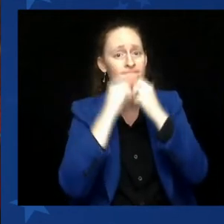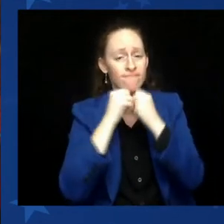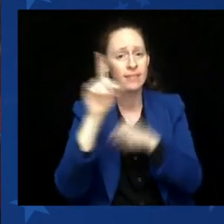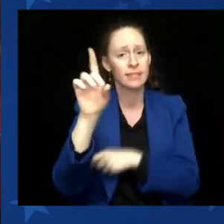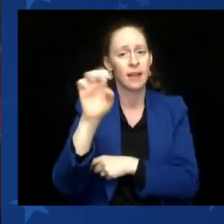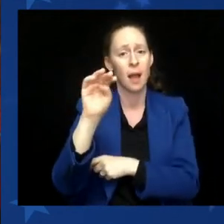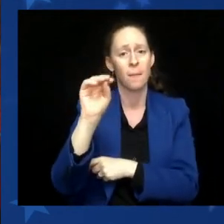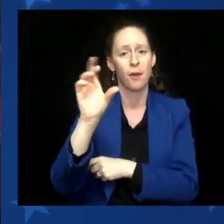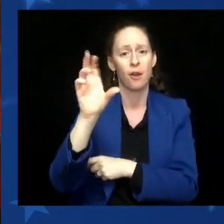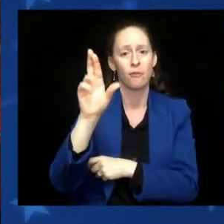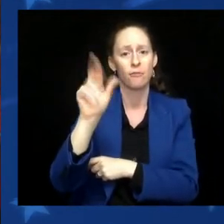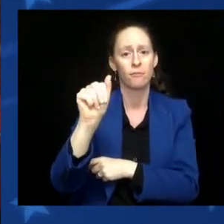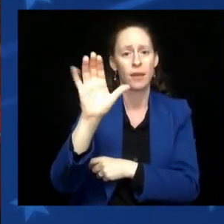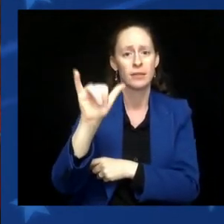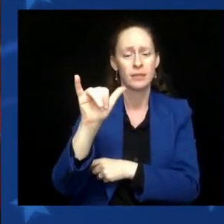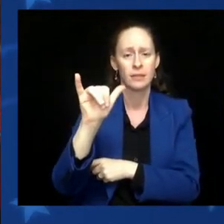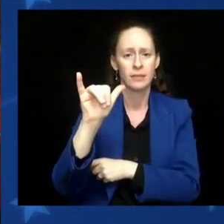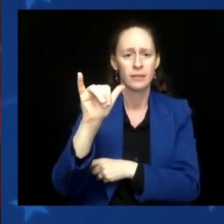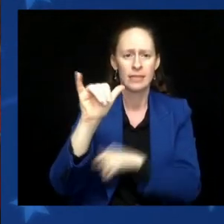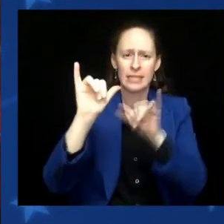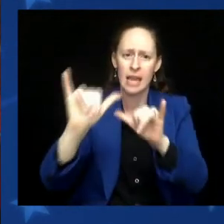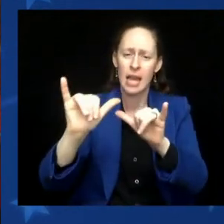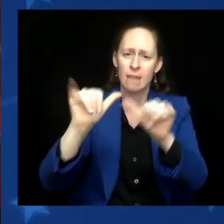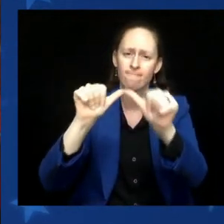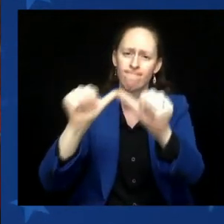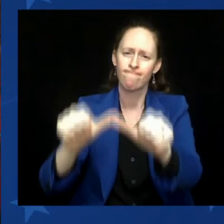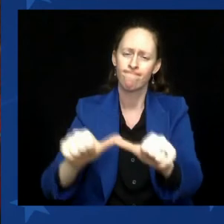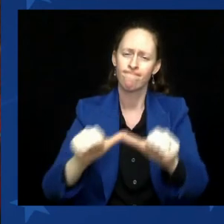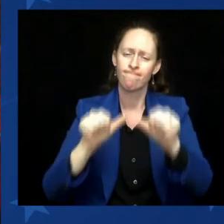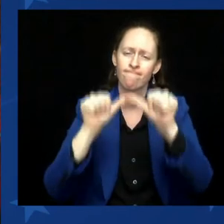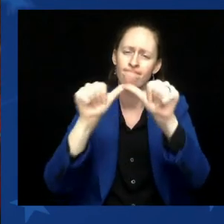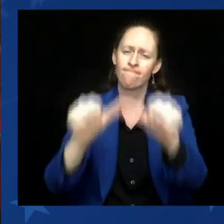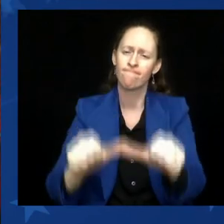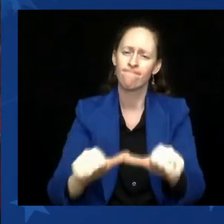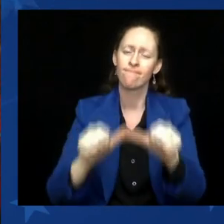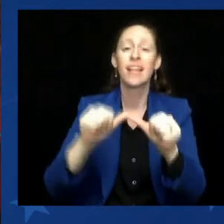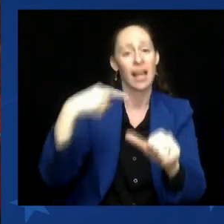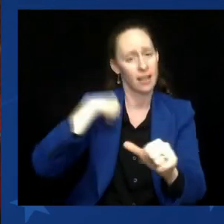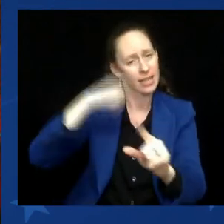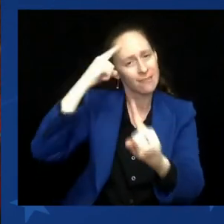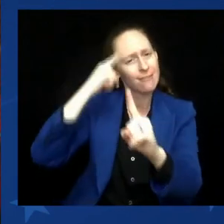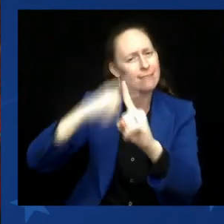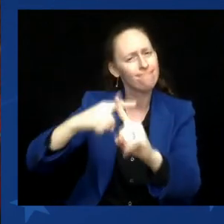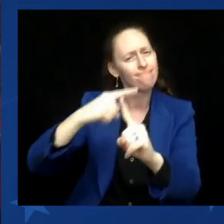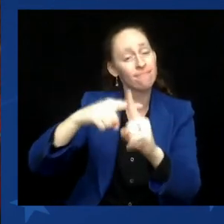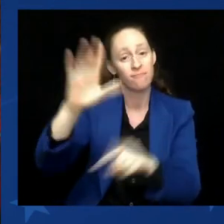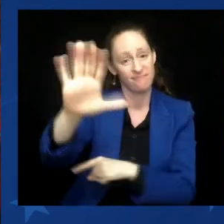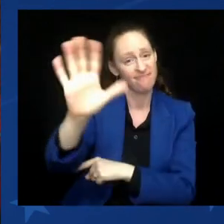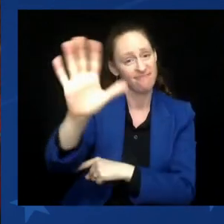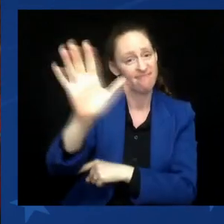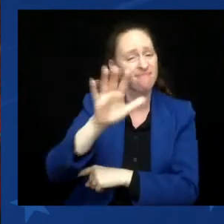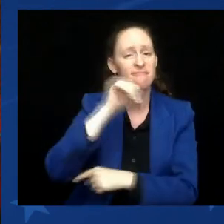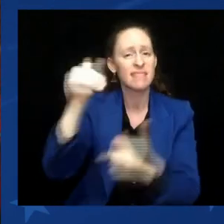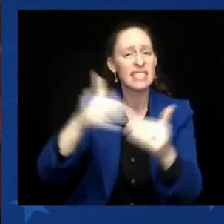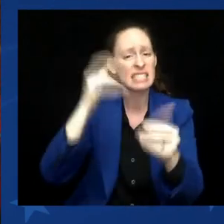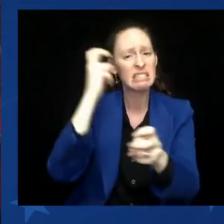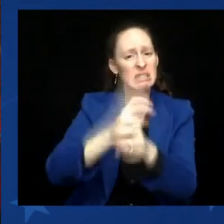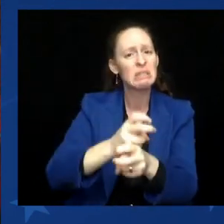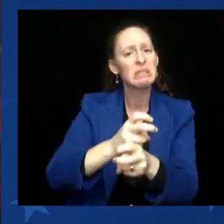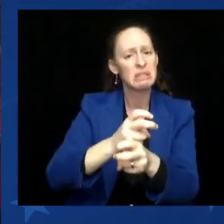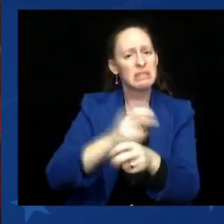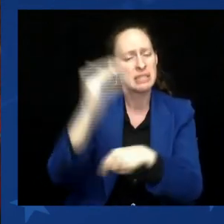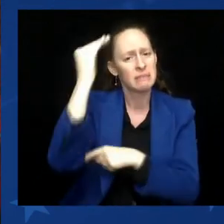tested yet endures, courage that digs deep when we need it, empathy that fuels